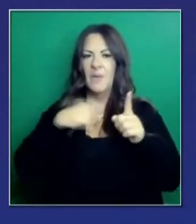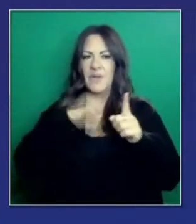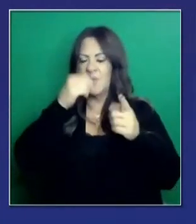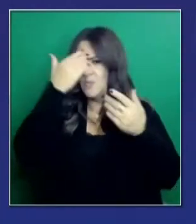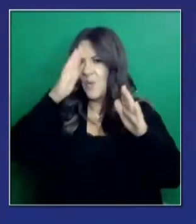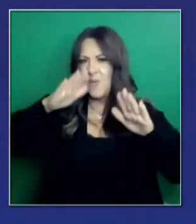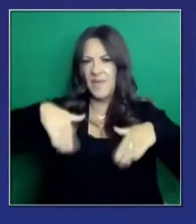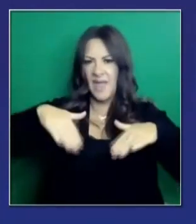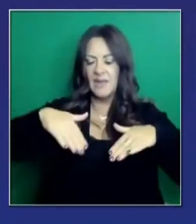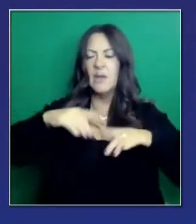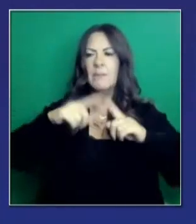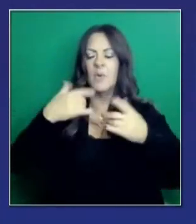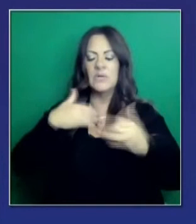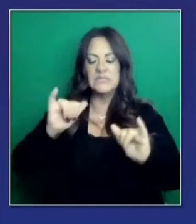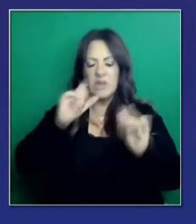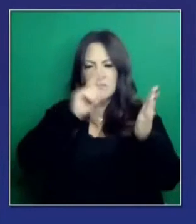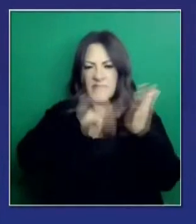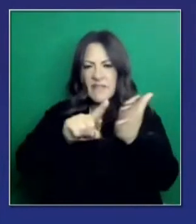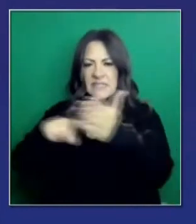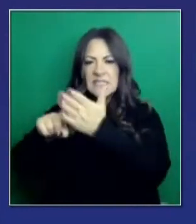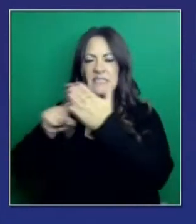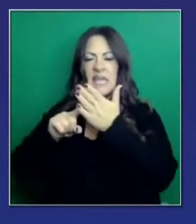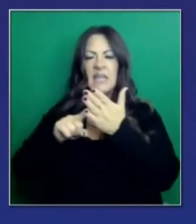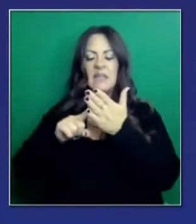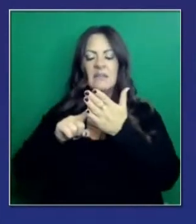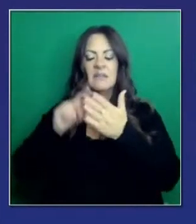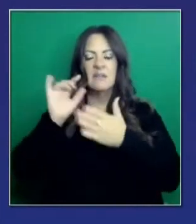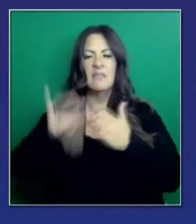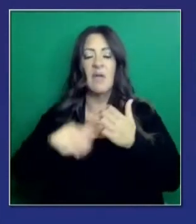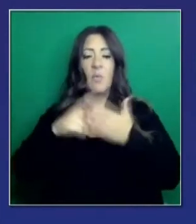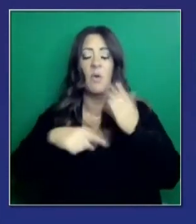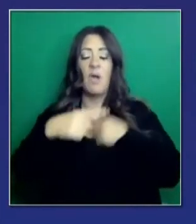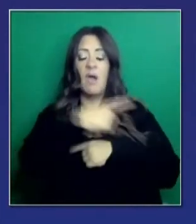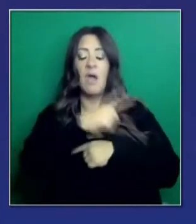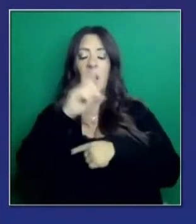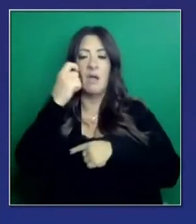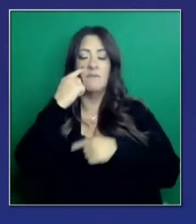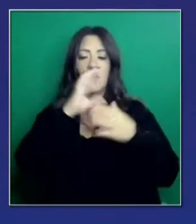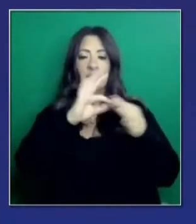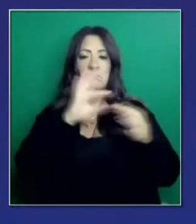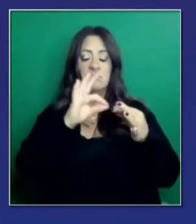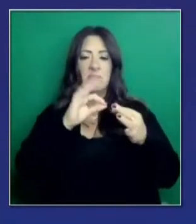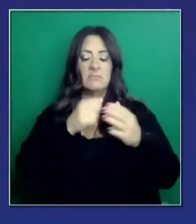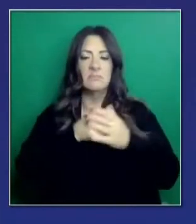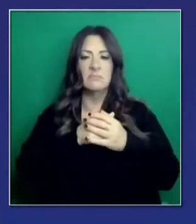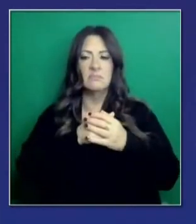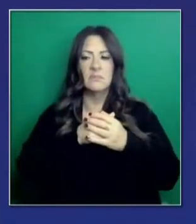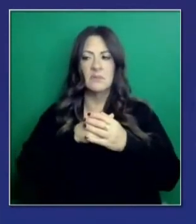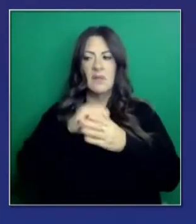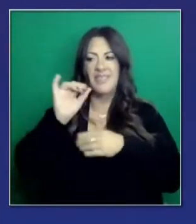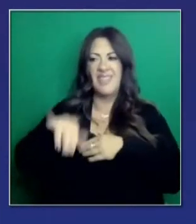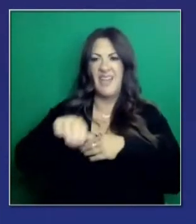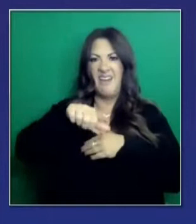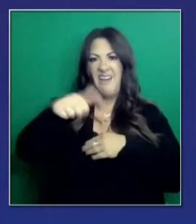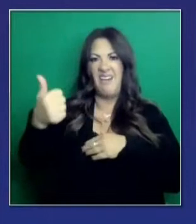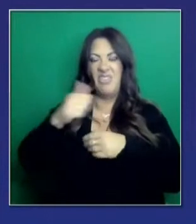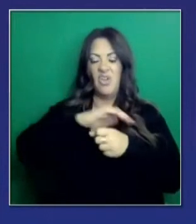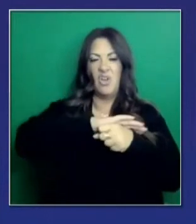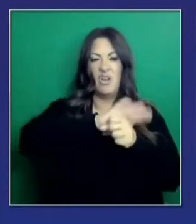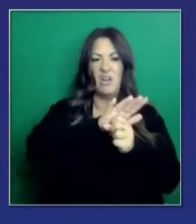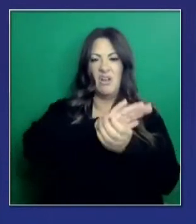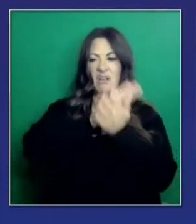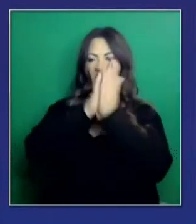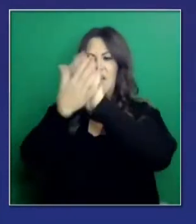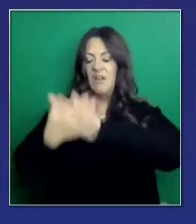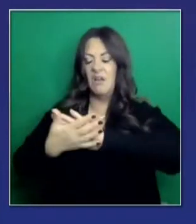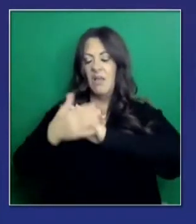also investigating the two things the governor talked about. Is this more contagious? We know that the